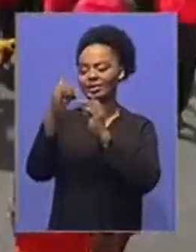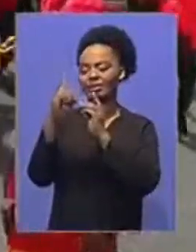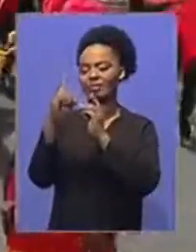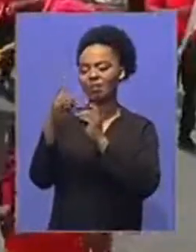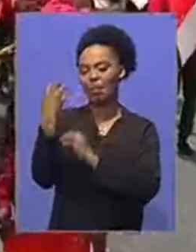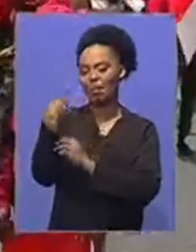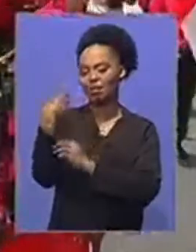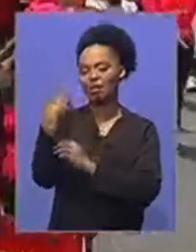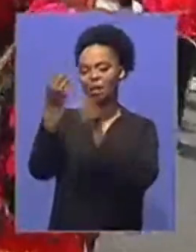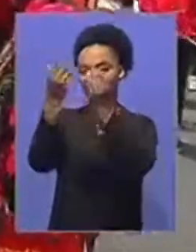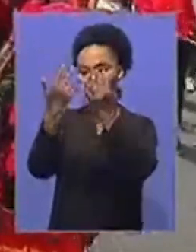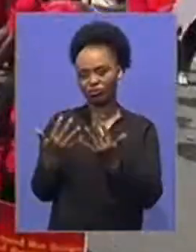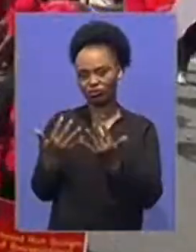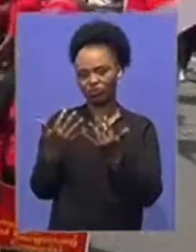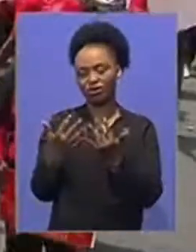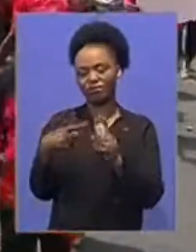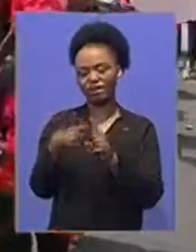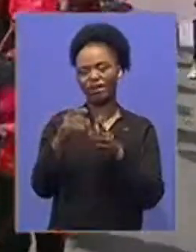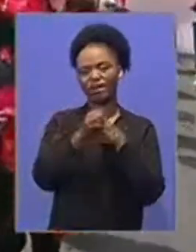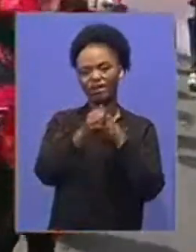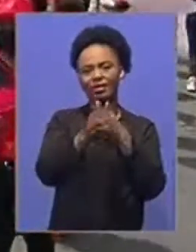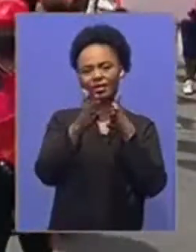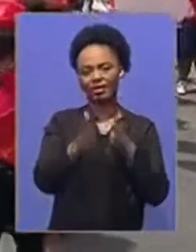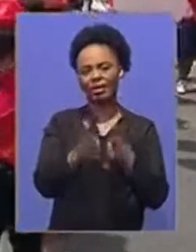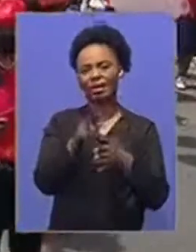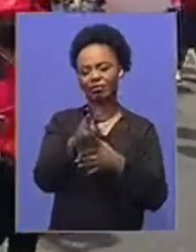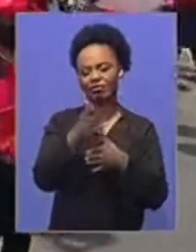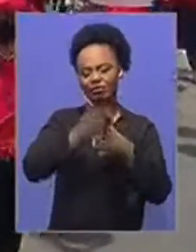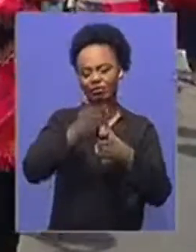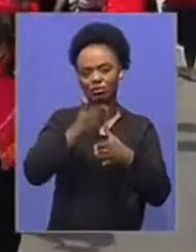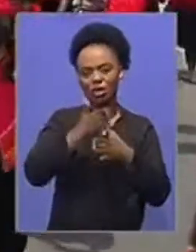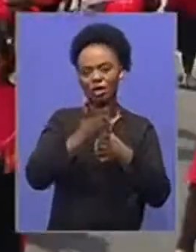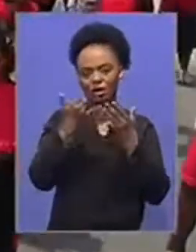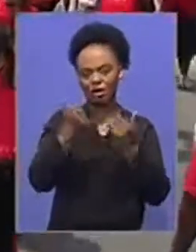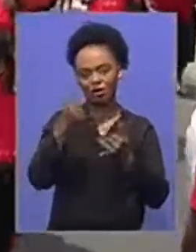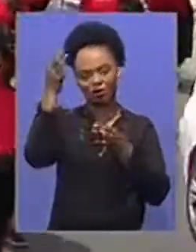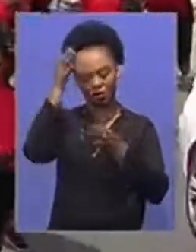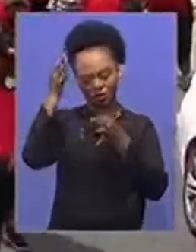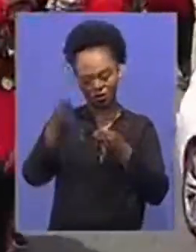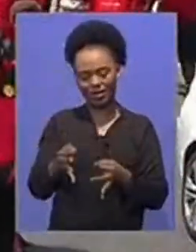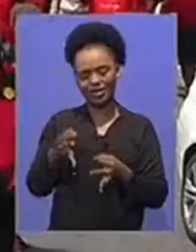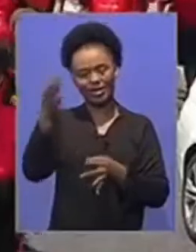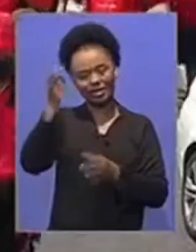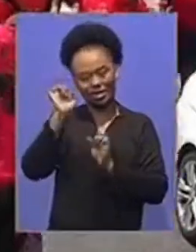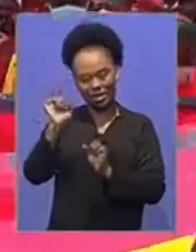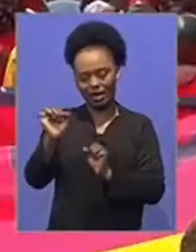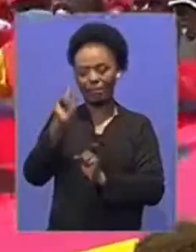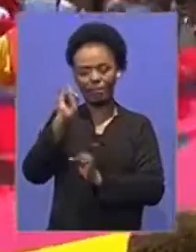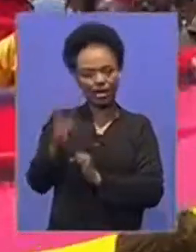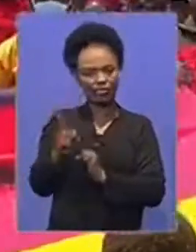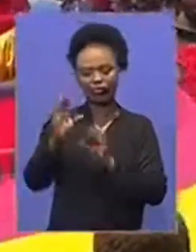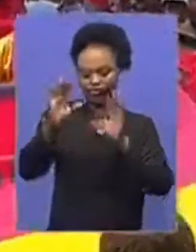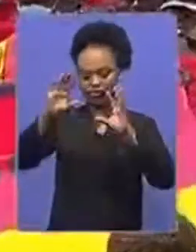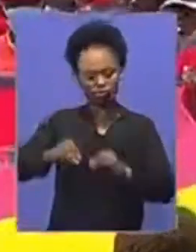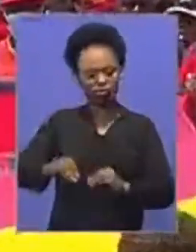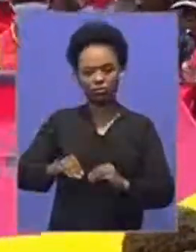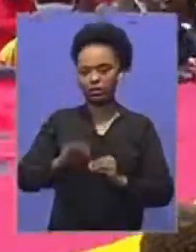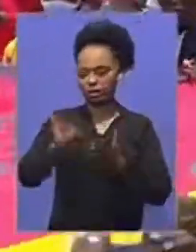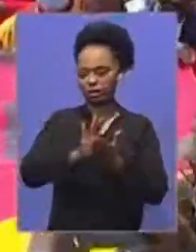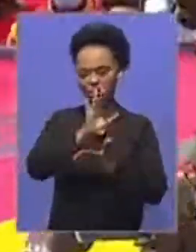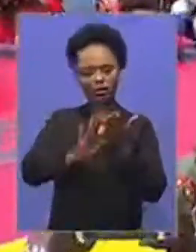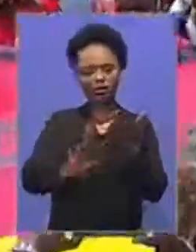e le moeteledipele wa maloba wa mokgatlho wa badiri a tla tsaya tsia ntlha ya go gogela morago kgato e tserweng fa a tla bo a bega